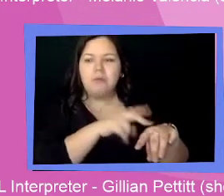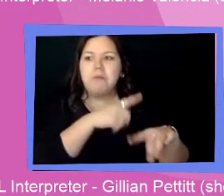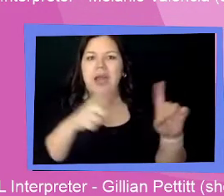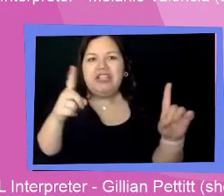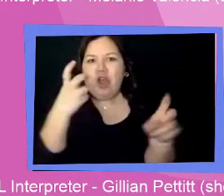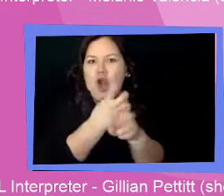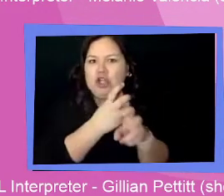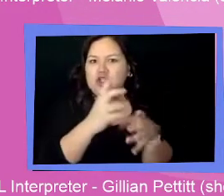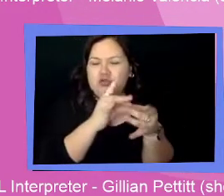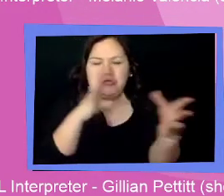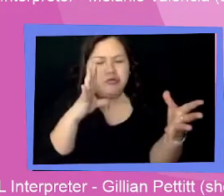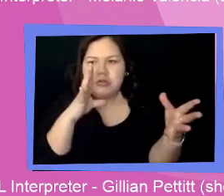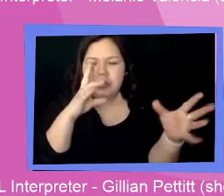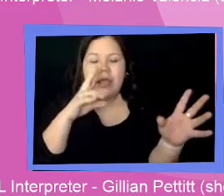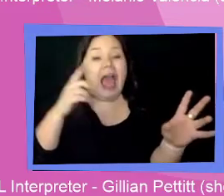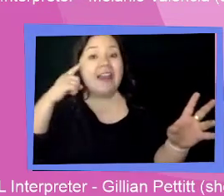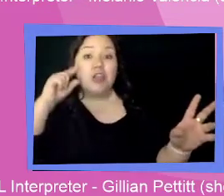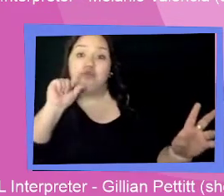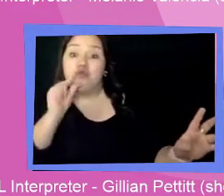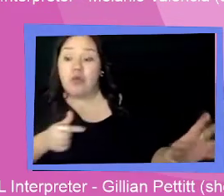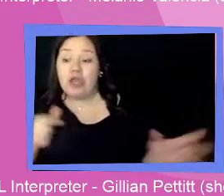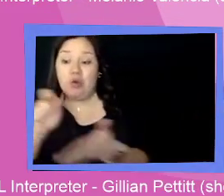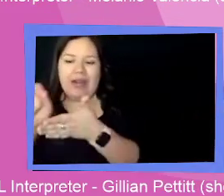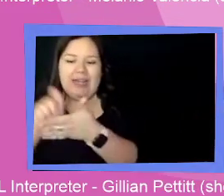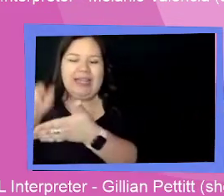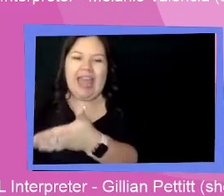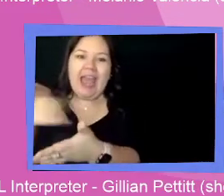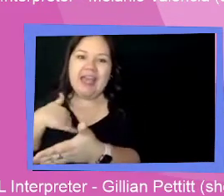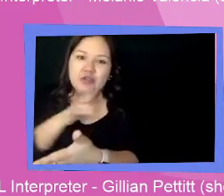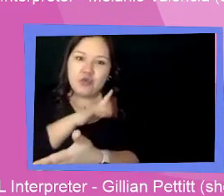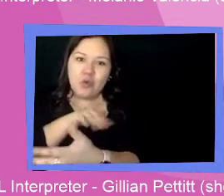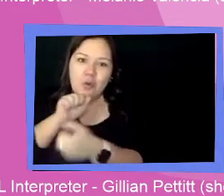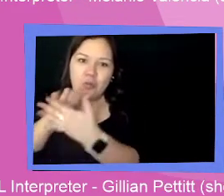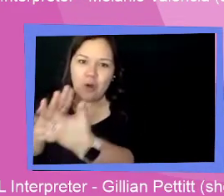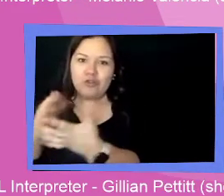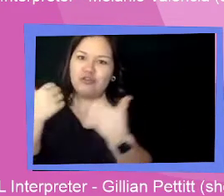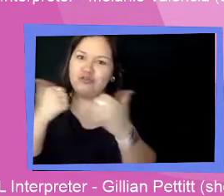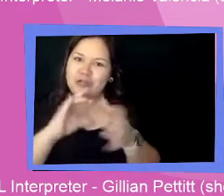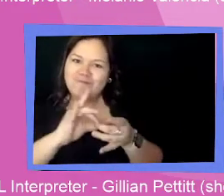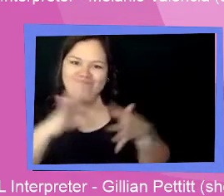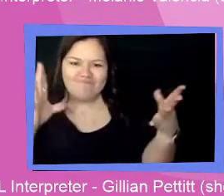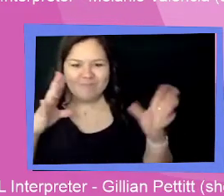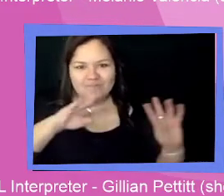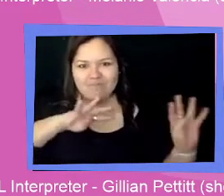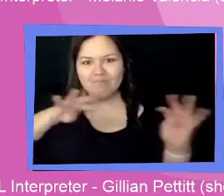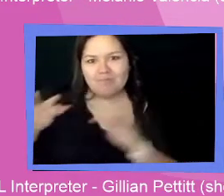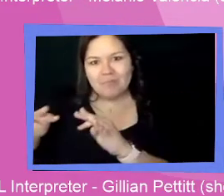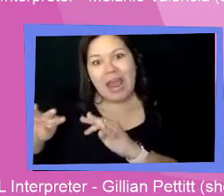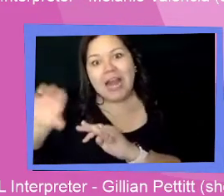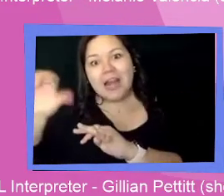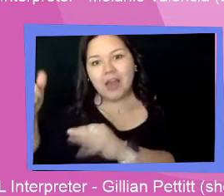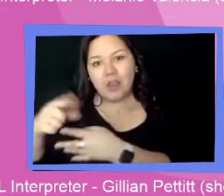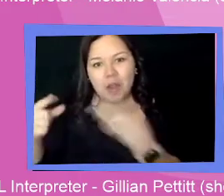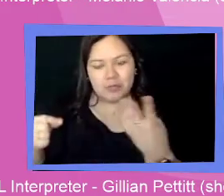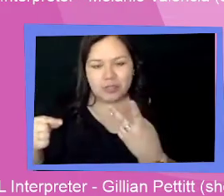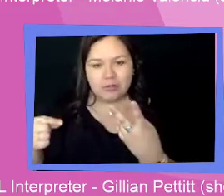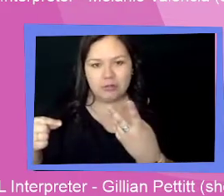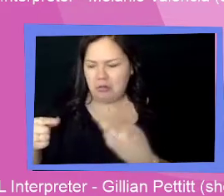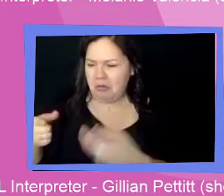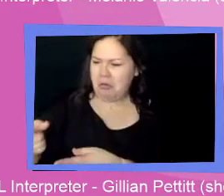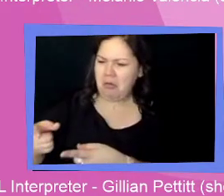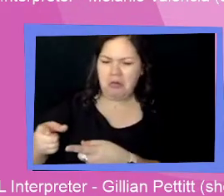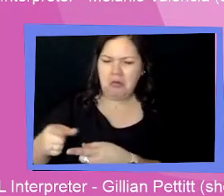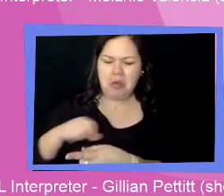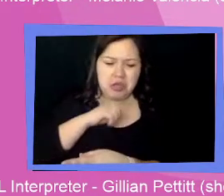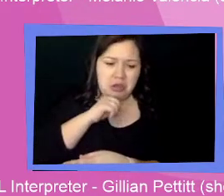do that really interestingly. Right? Just turning things on their head and they're like, oh, I really didn't think that that's weird. But when you put it like that,